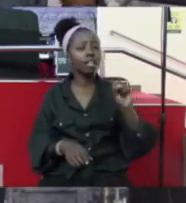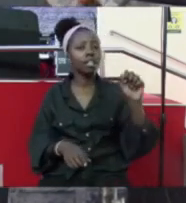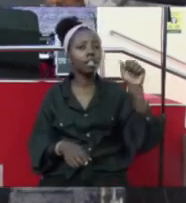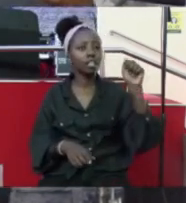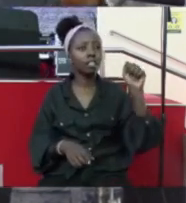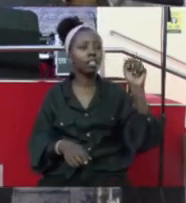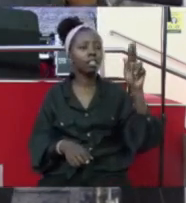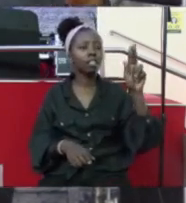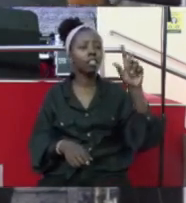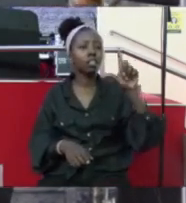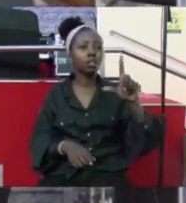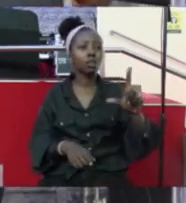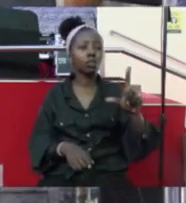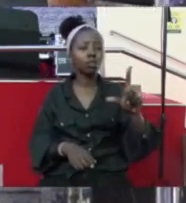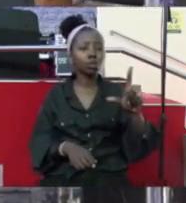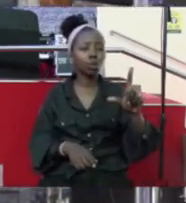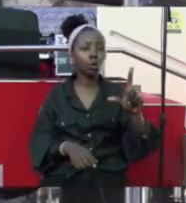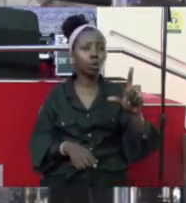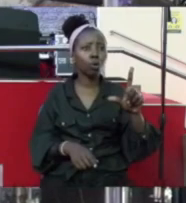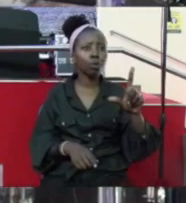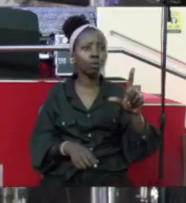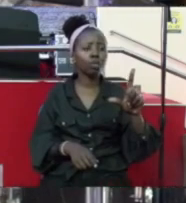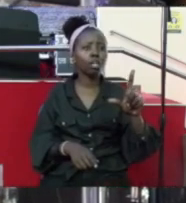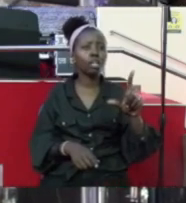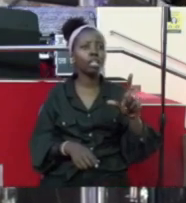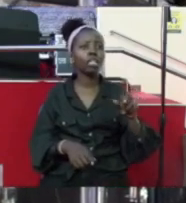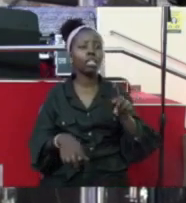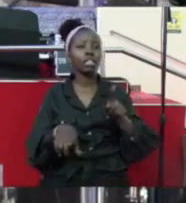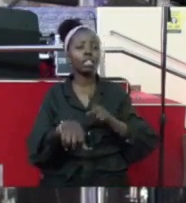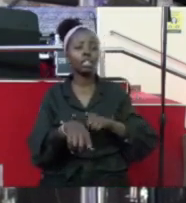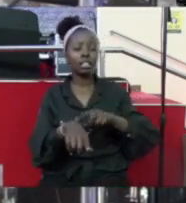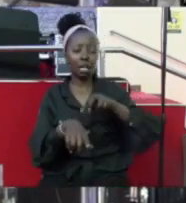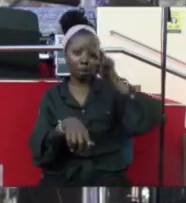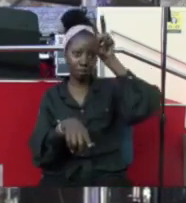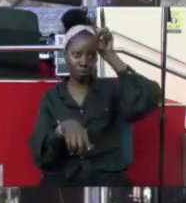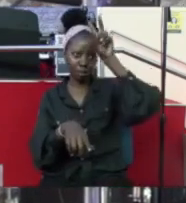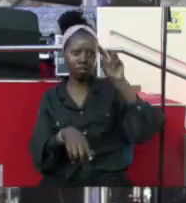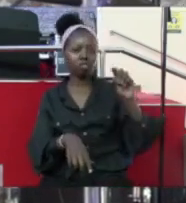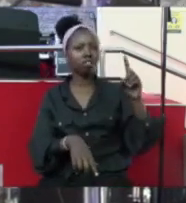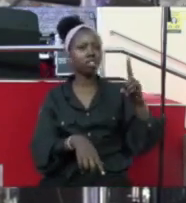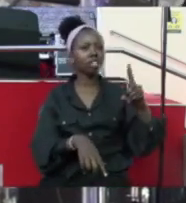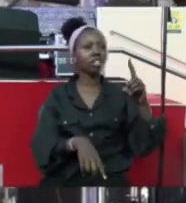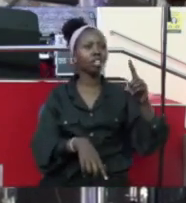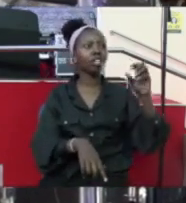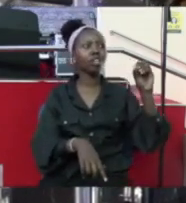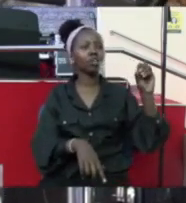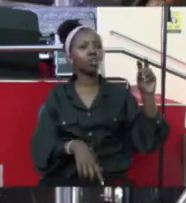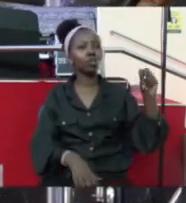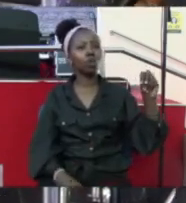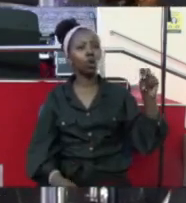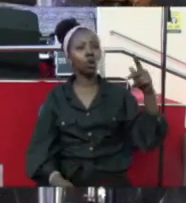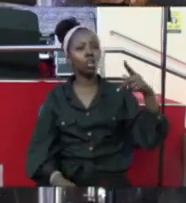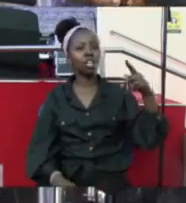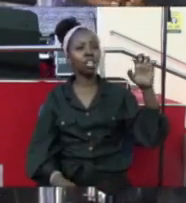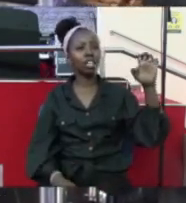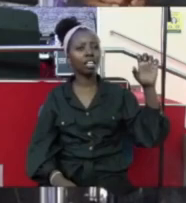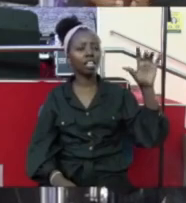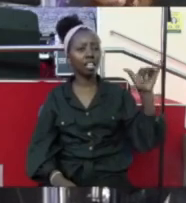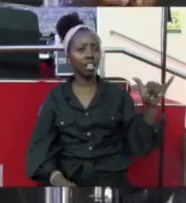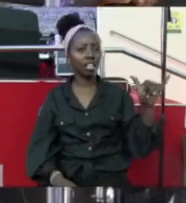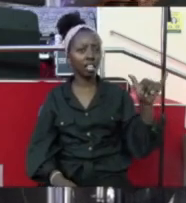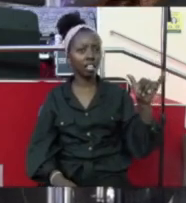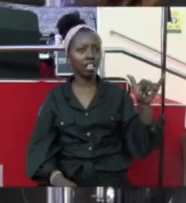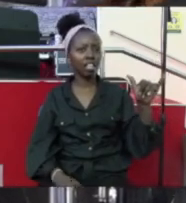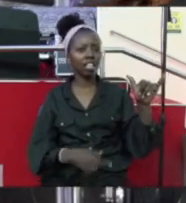donkey his father Kish donkey got lost, punda wa babake Kish alipopotea, he had a servant. Alikuwa na mtumishi. And